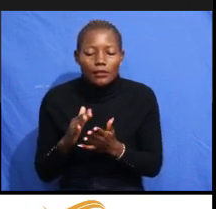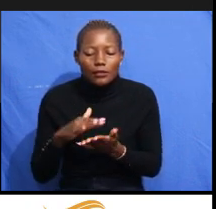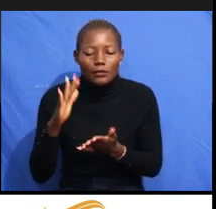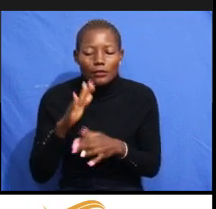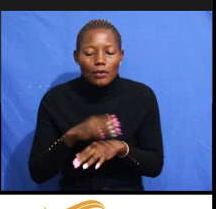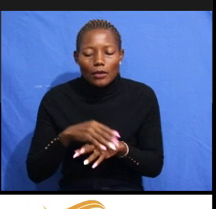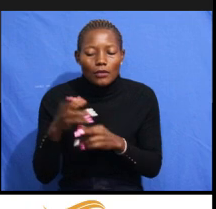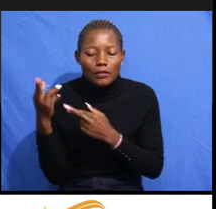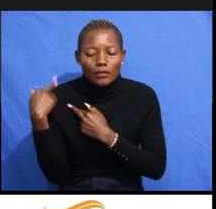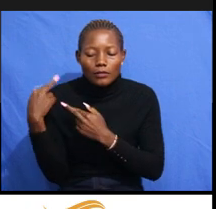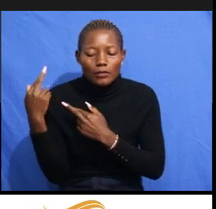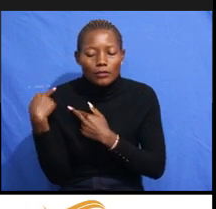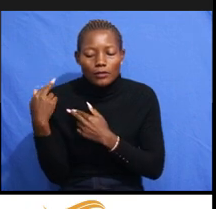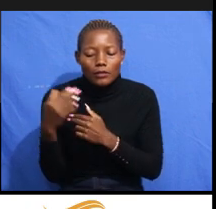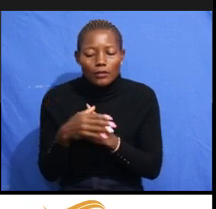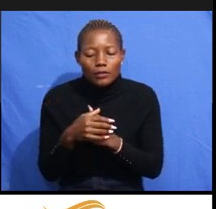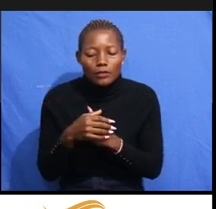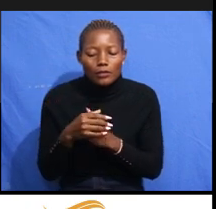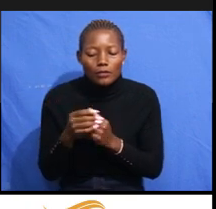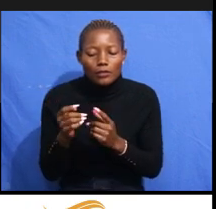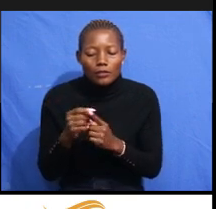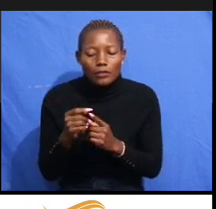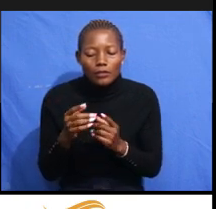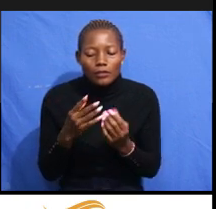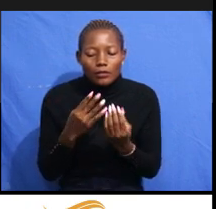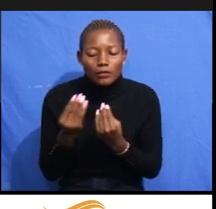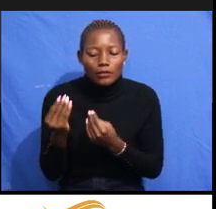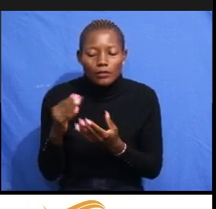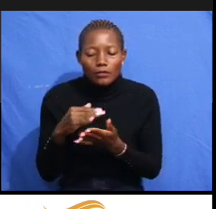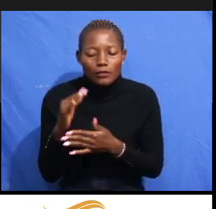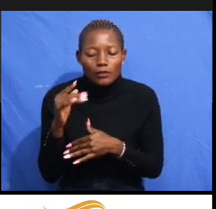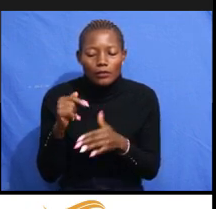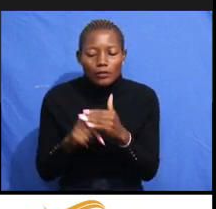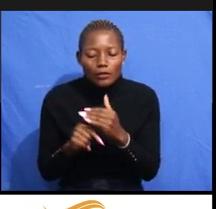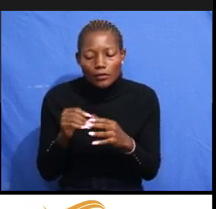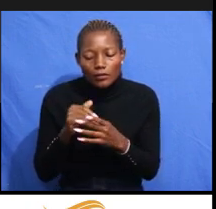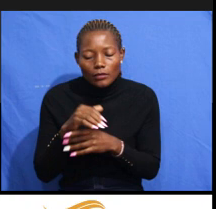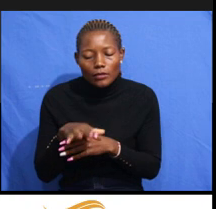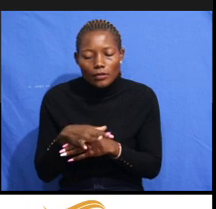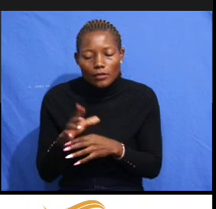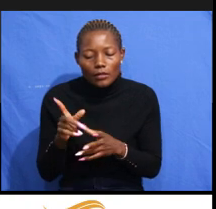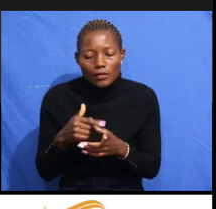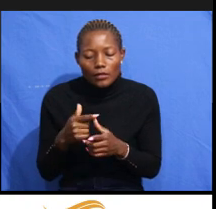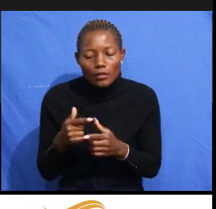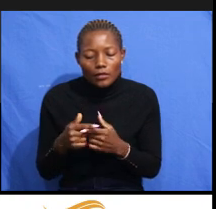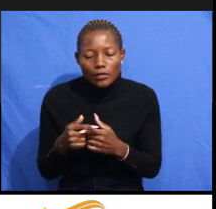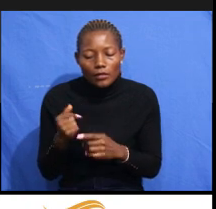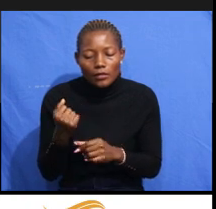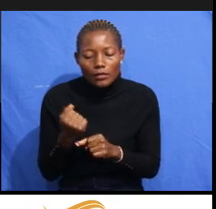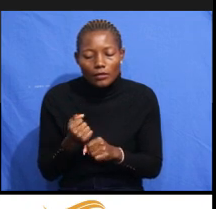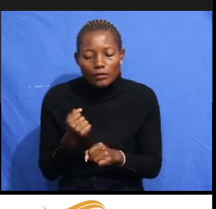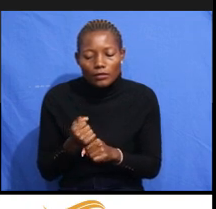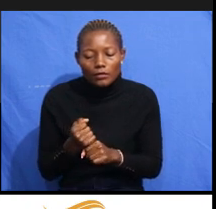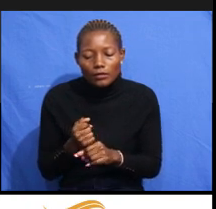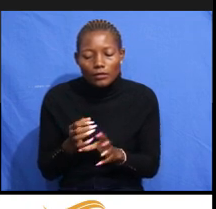of physicians to go more deep in this area, and then you just do some sort of a collaboration with the